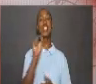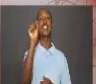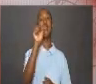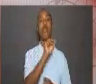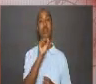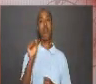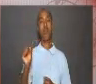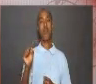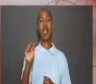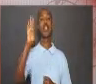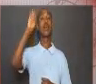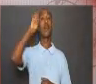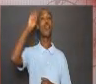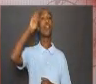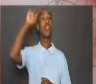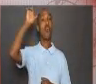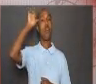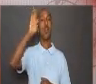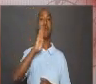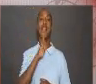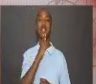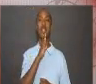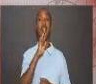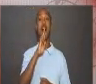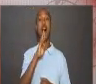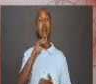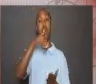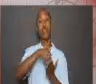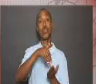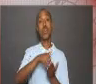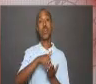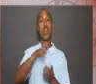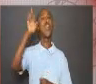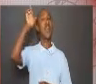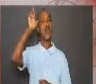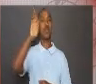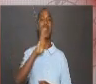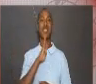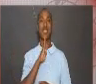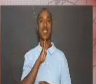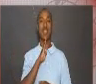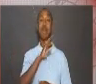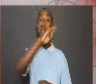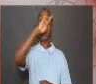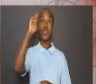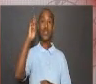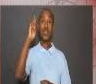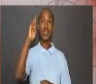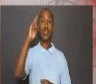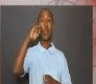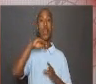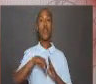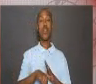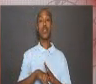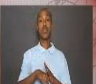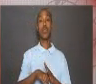Therefore, the Bronsted-Lowry bases are also Lewis bases because in order